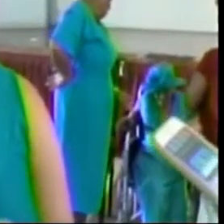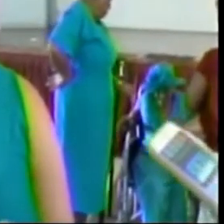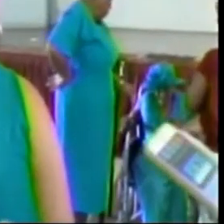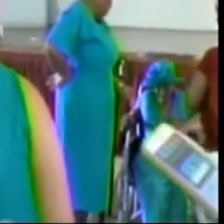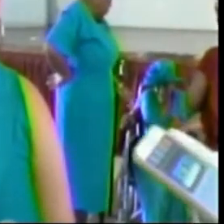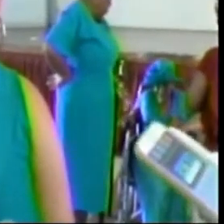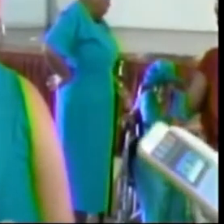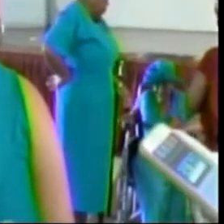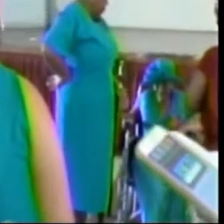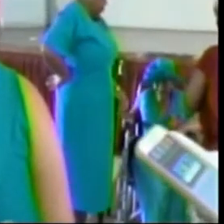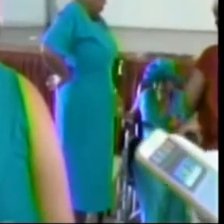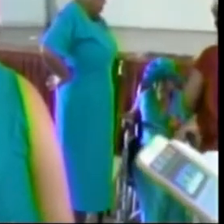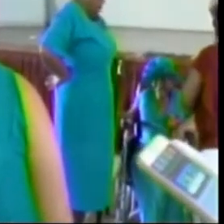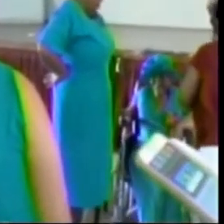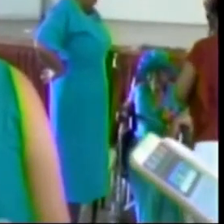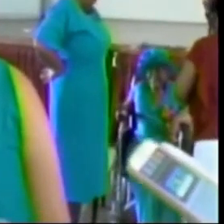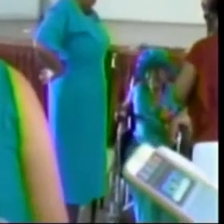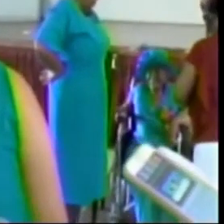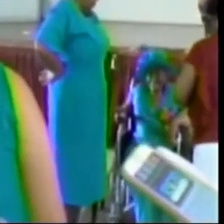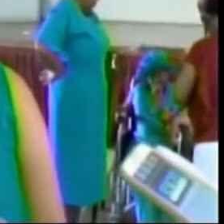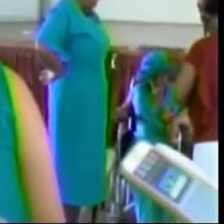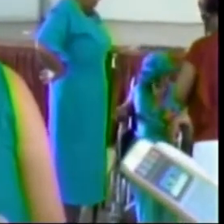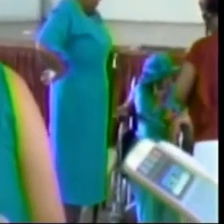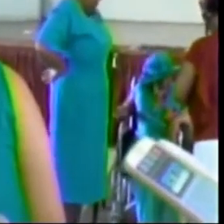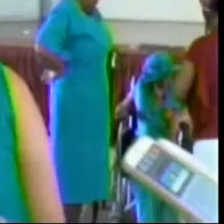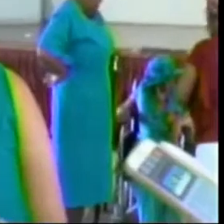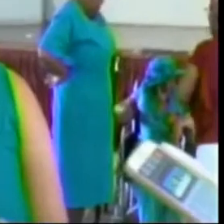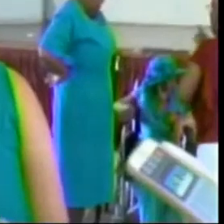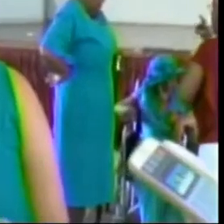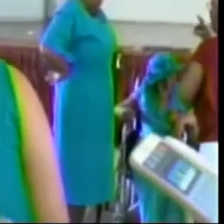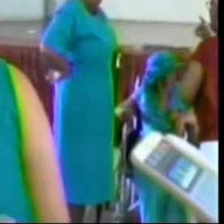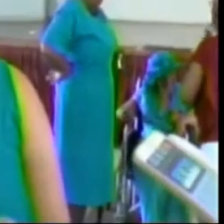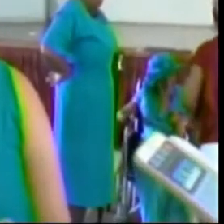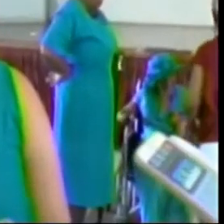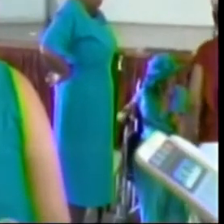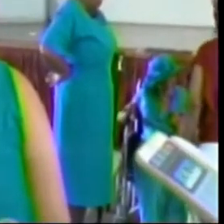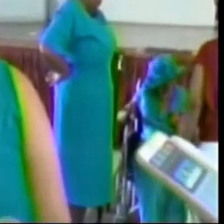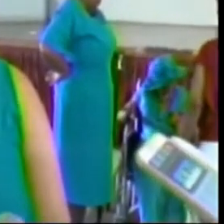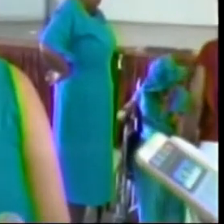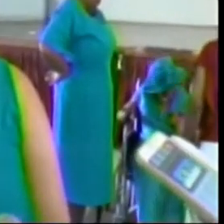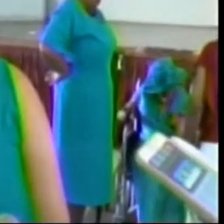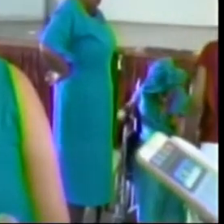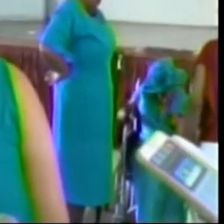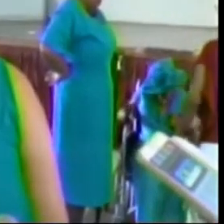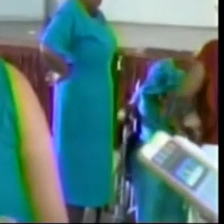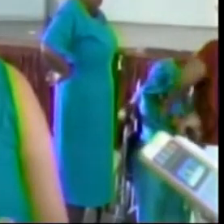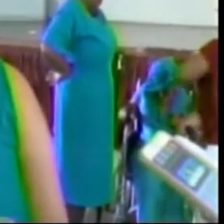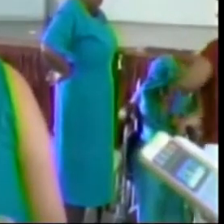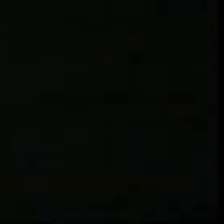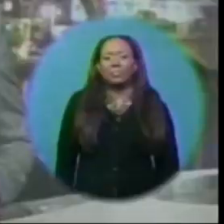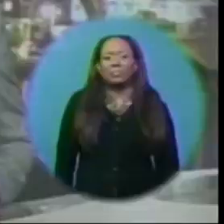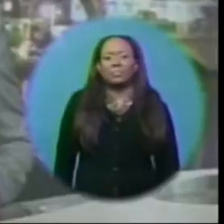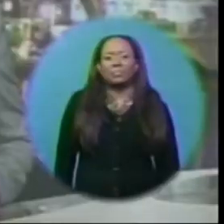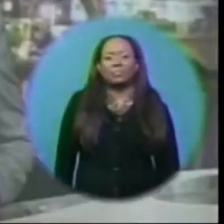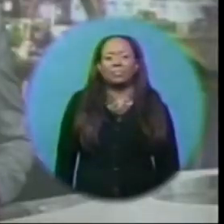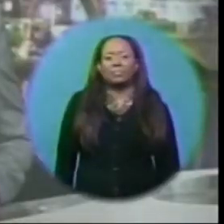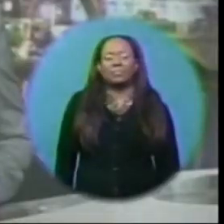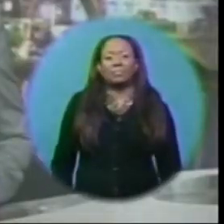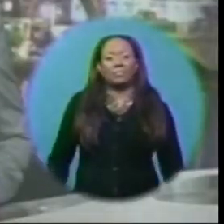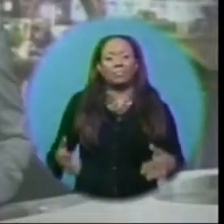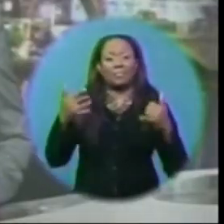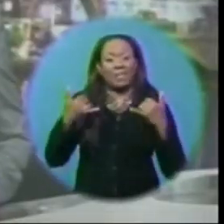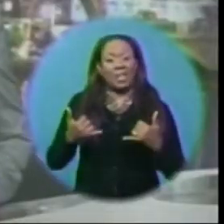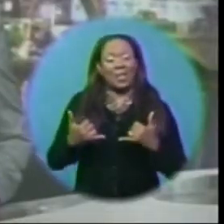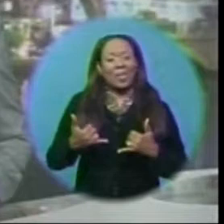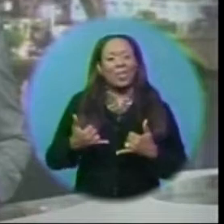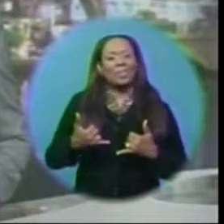alone. She does not want to move from there as yet. But if need be, we will have to see how that goes with her. This is